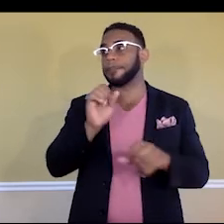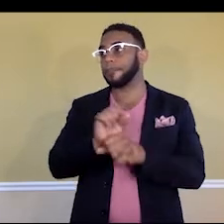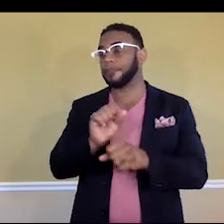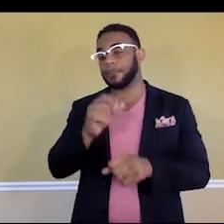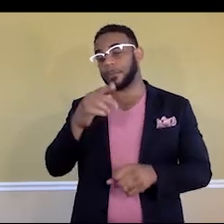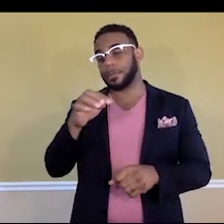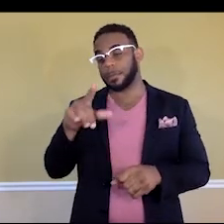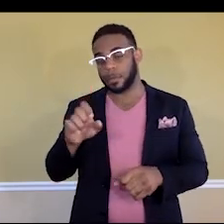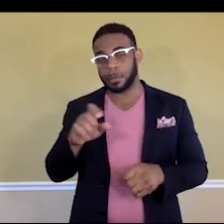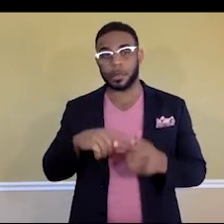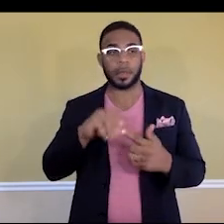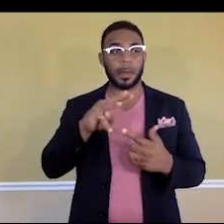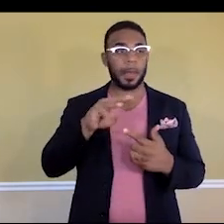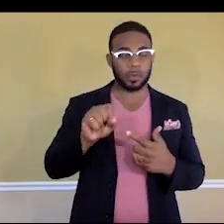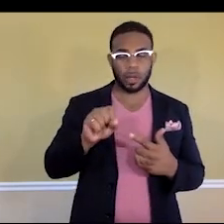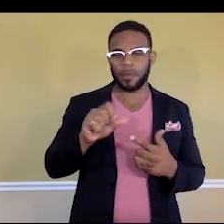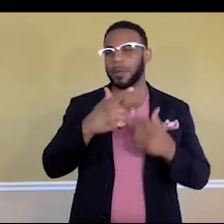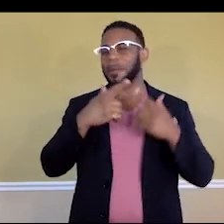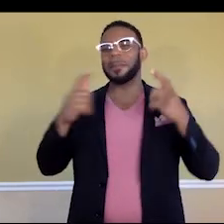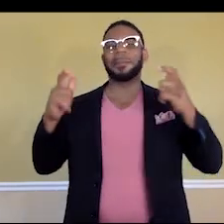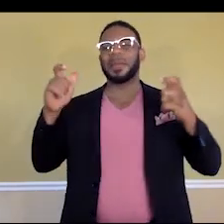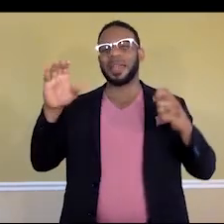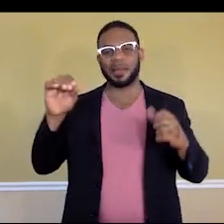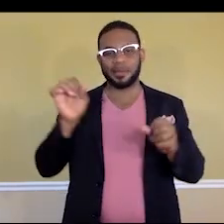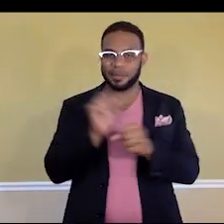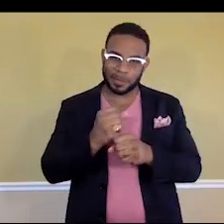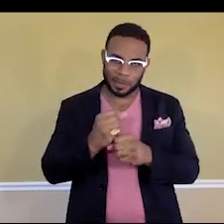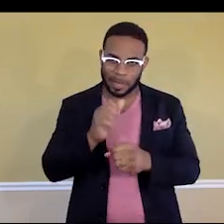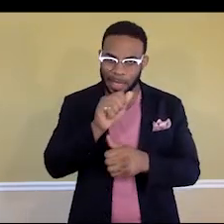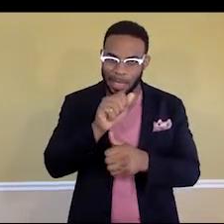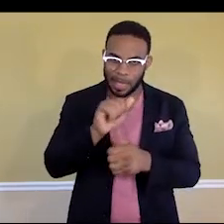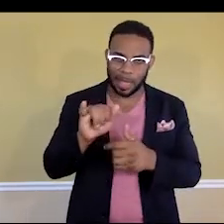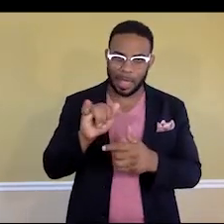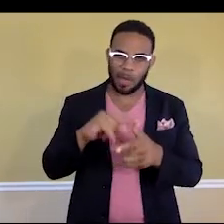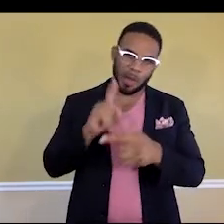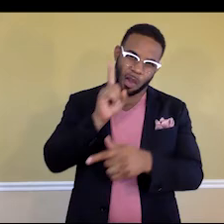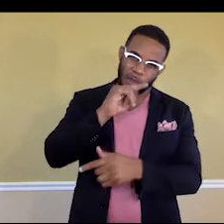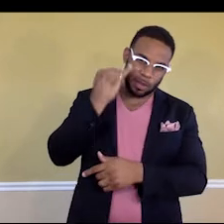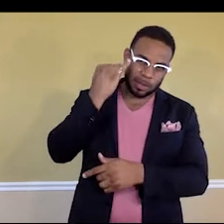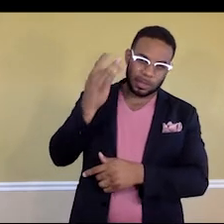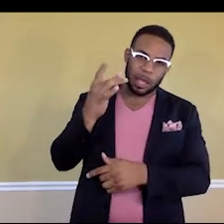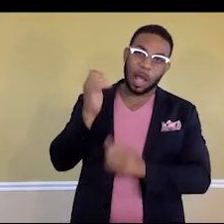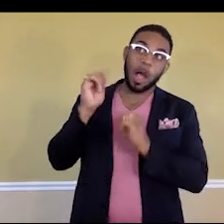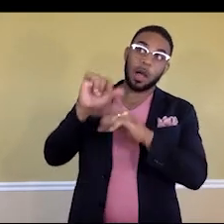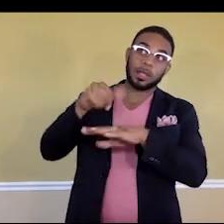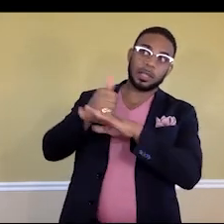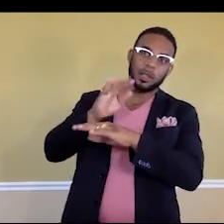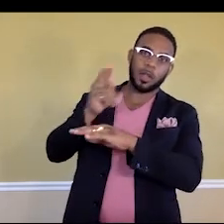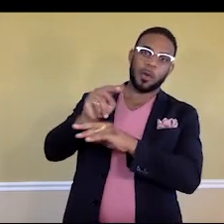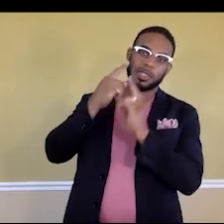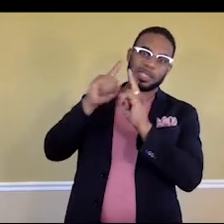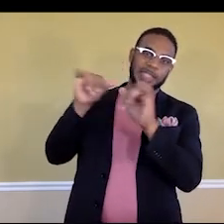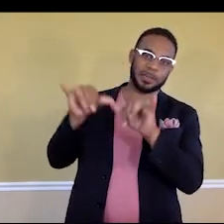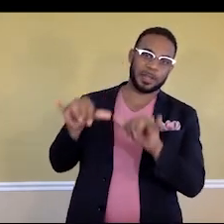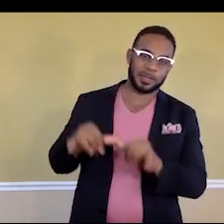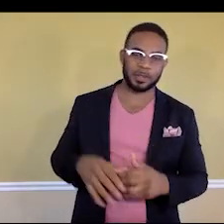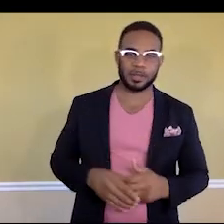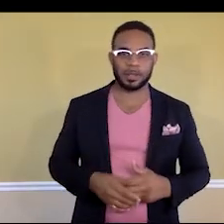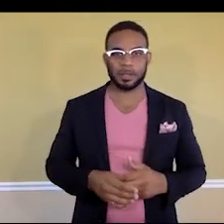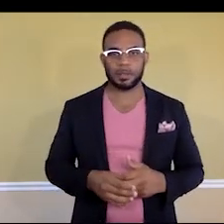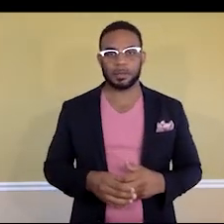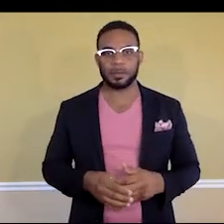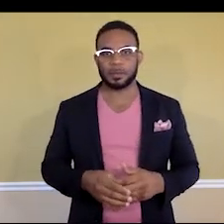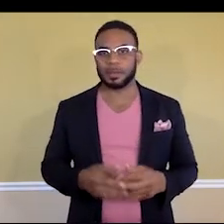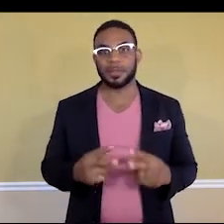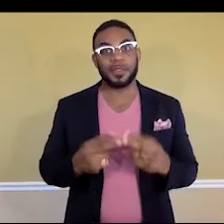at Google and Microsoft and these big companies making AI, all of them get to set their own success metric. So it's